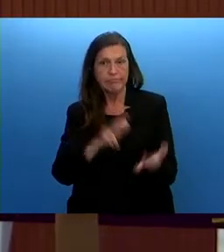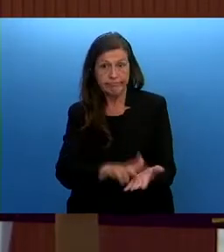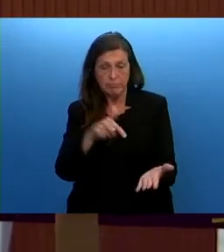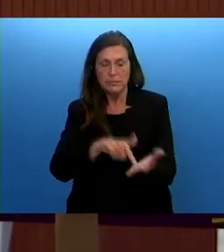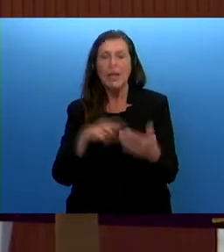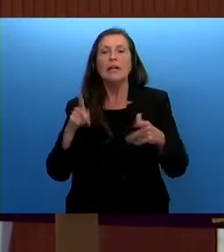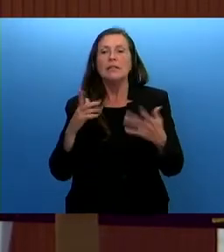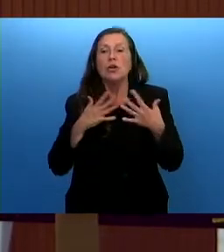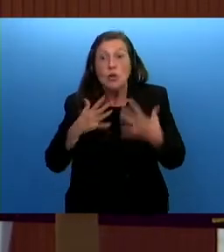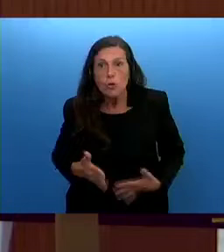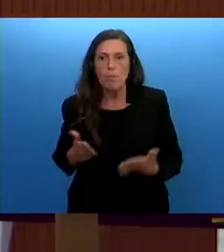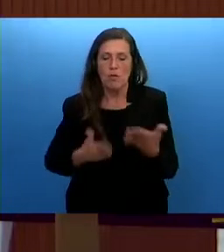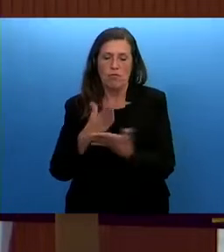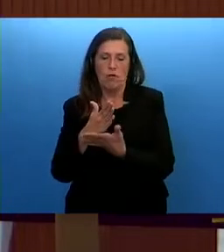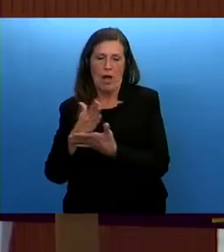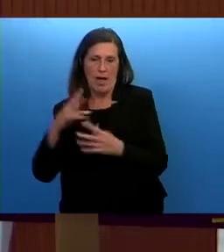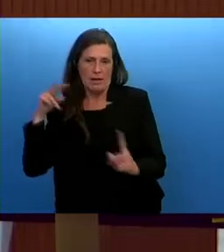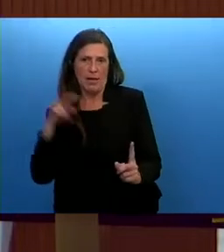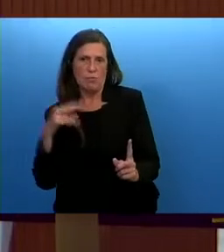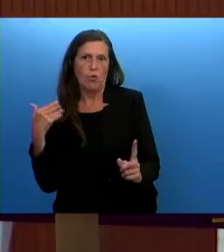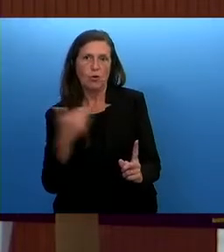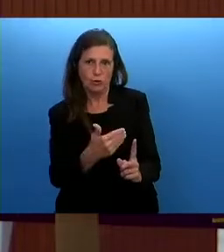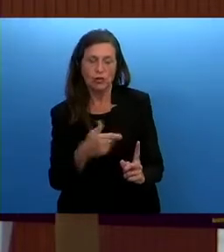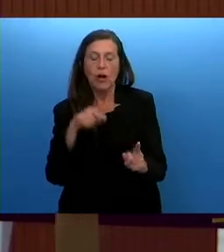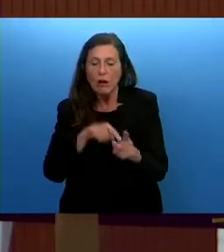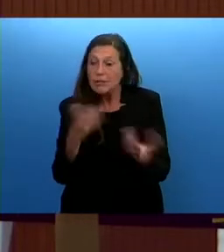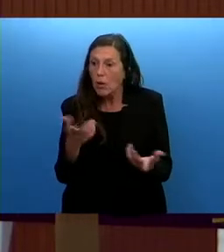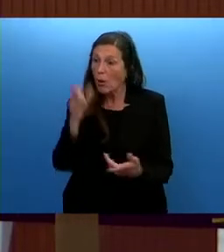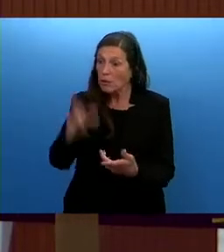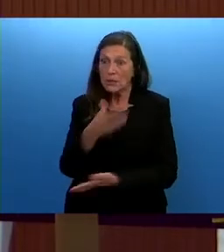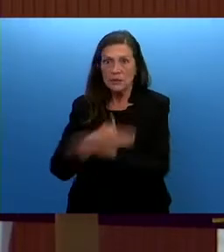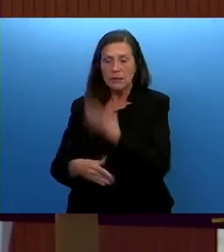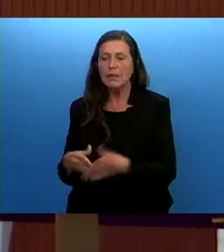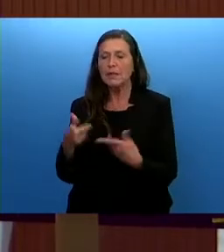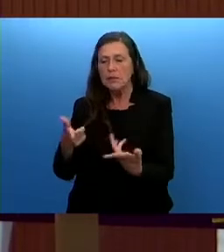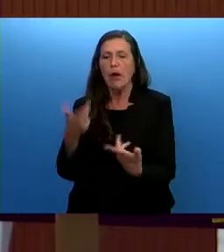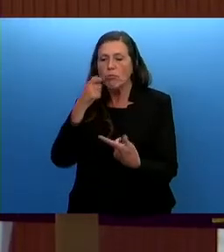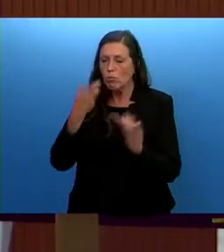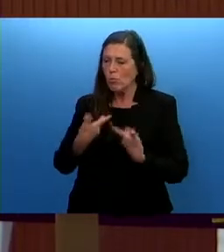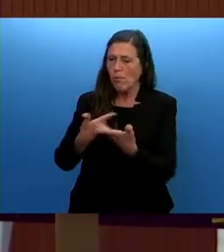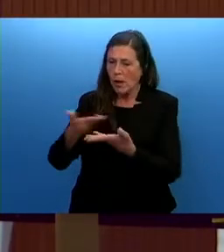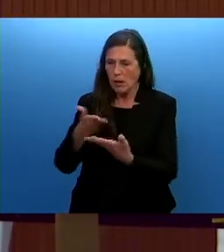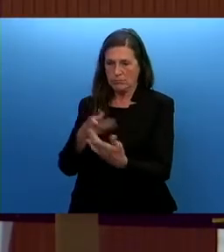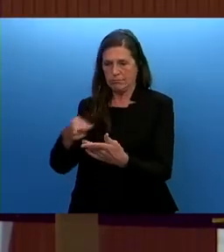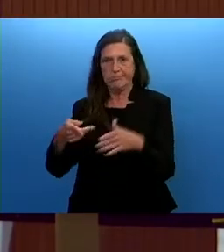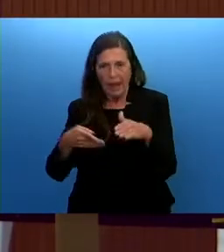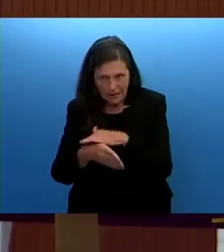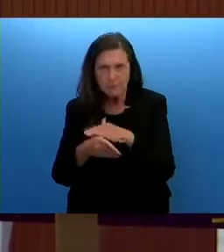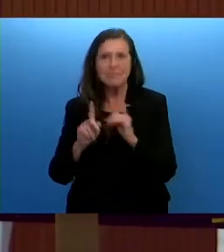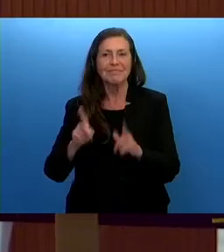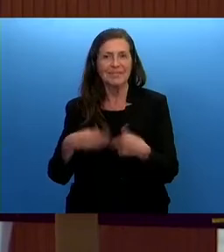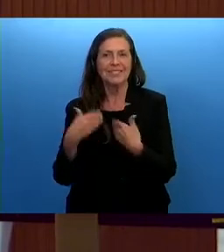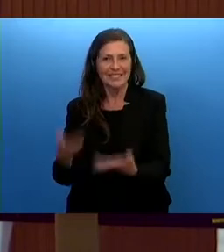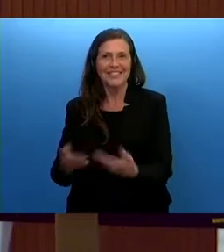approach that is inclusive of and accessible to persons with disabilities. It also requires all disaster